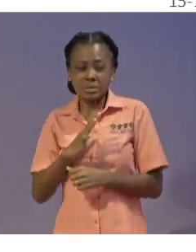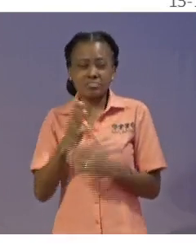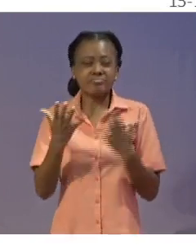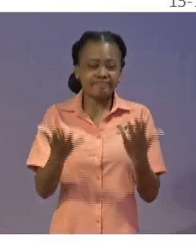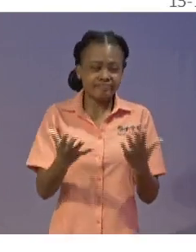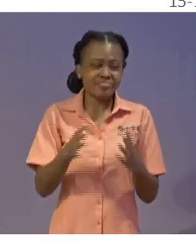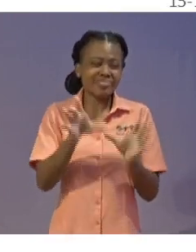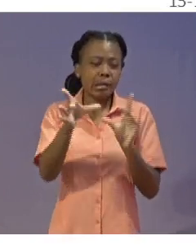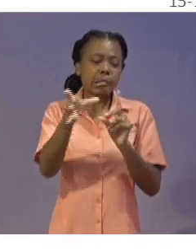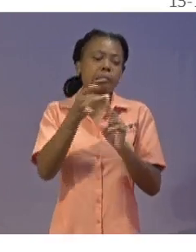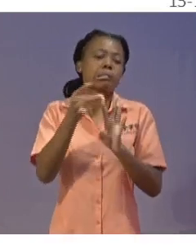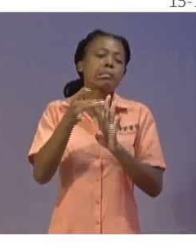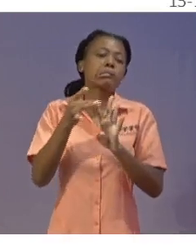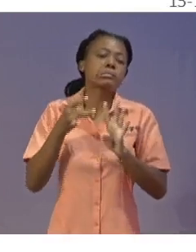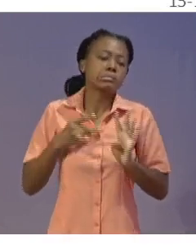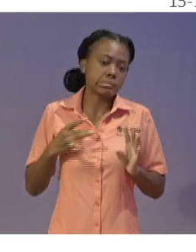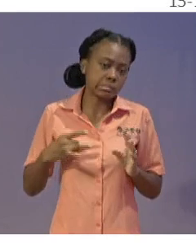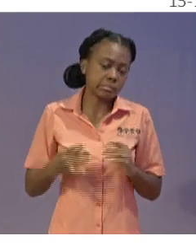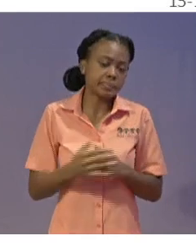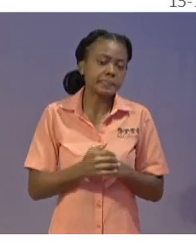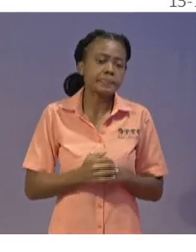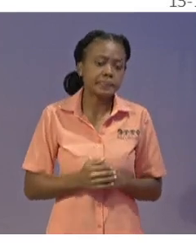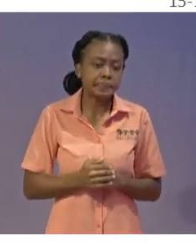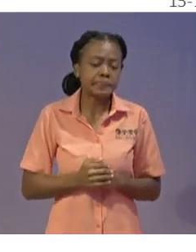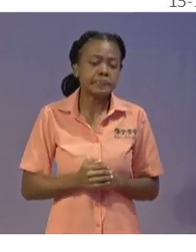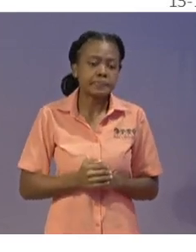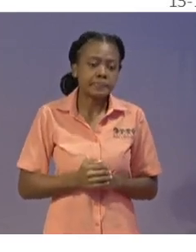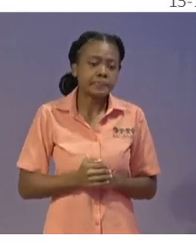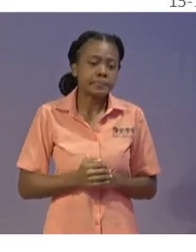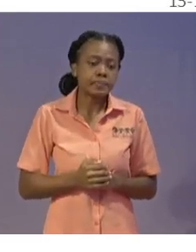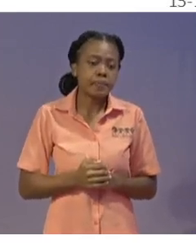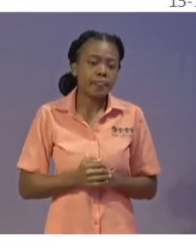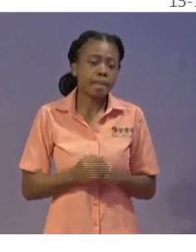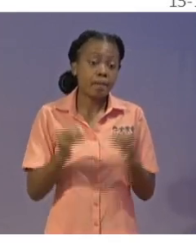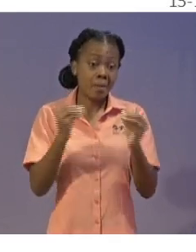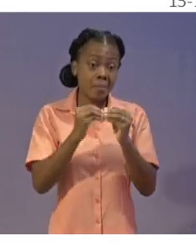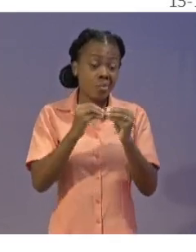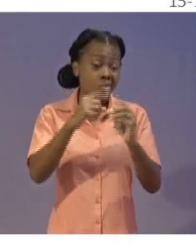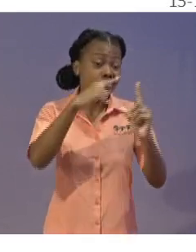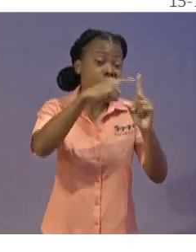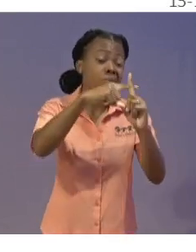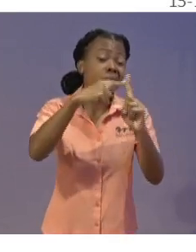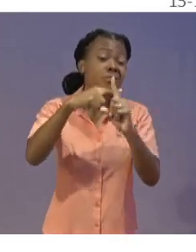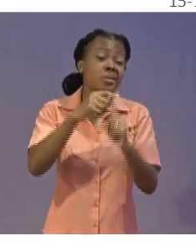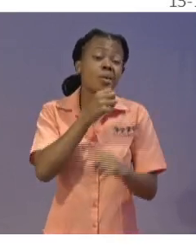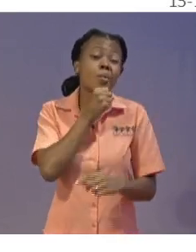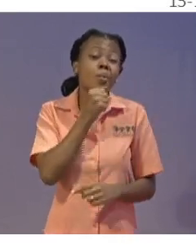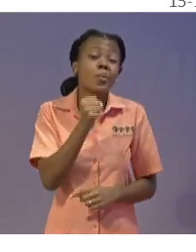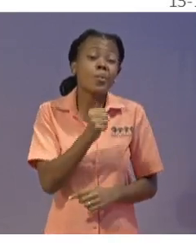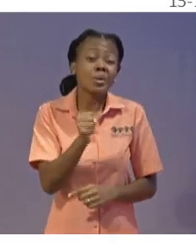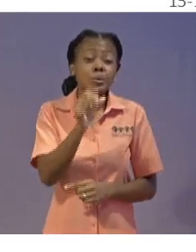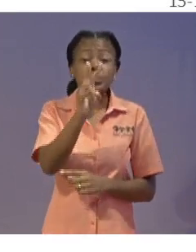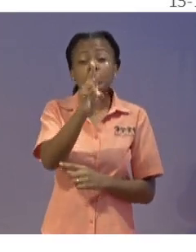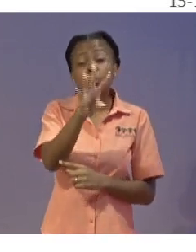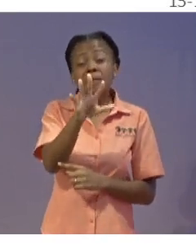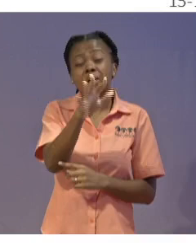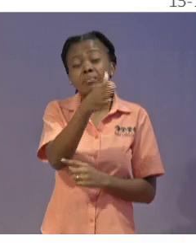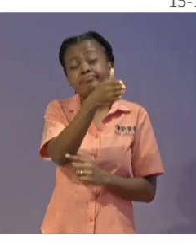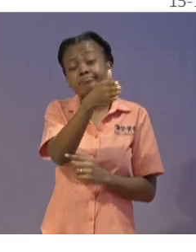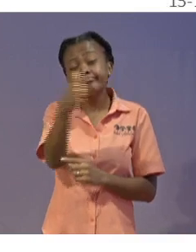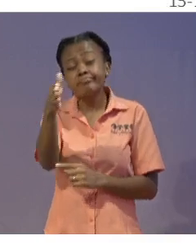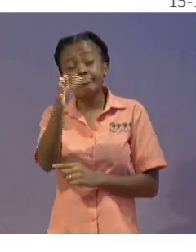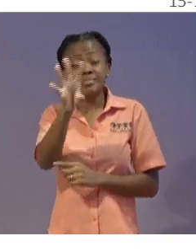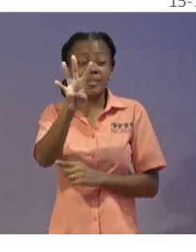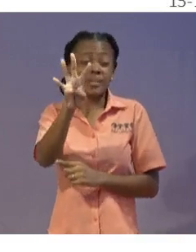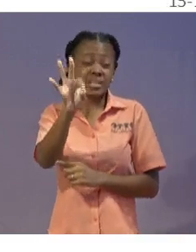51% of the positives, being in that 25 to 49-year-old age group. Whereas,